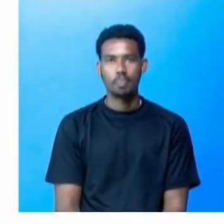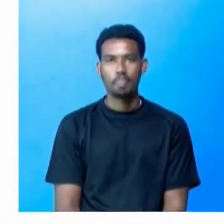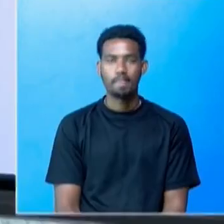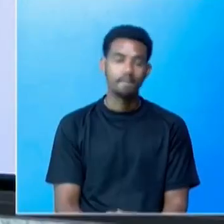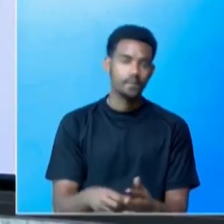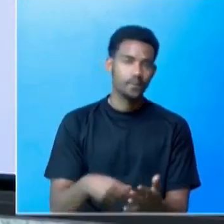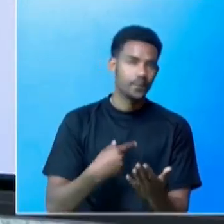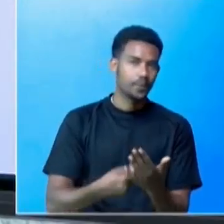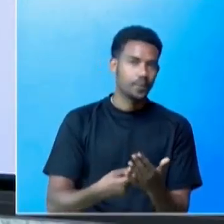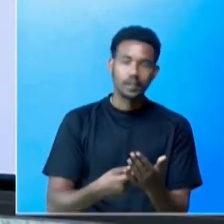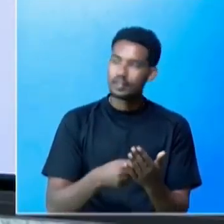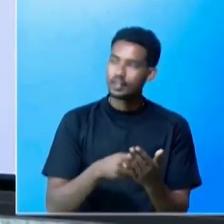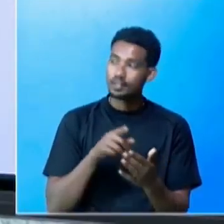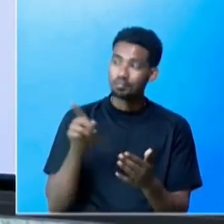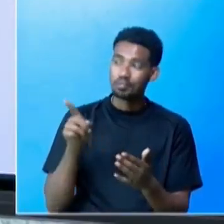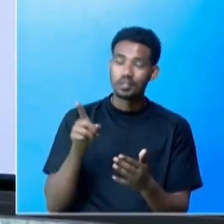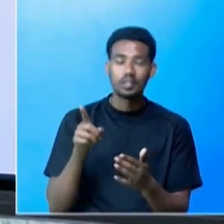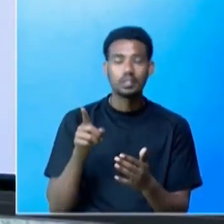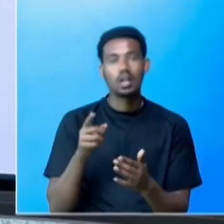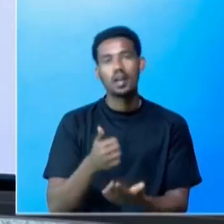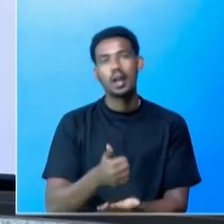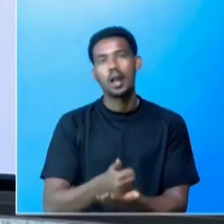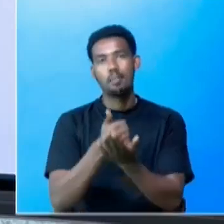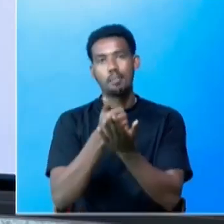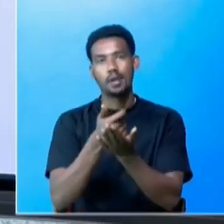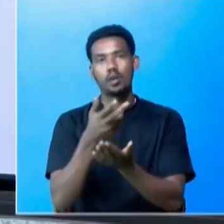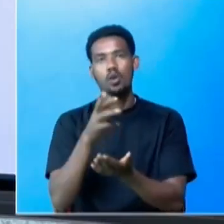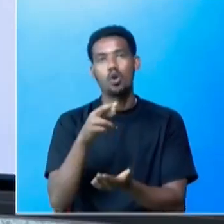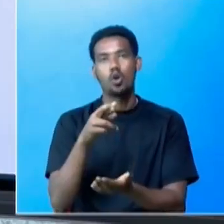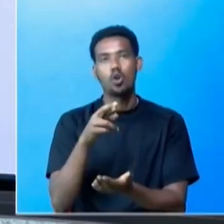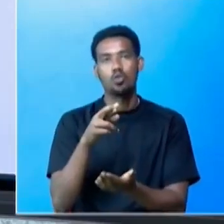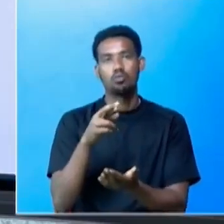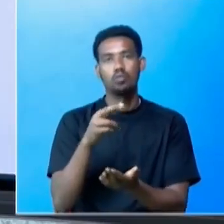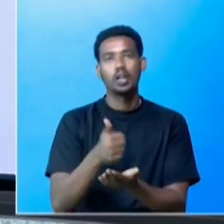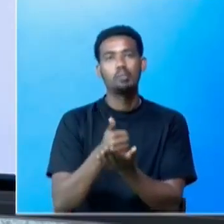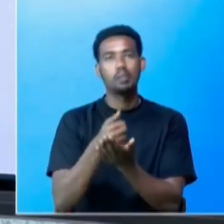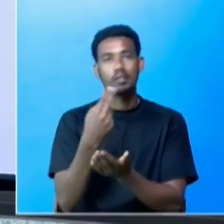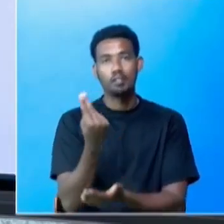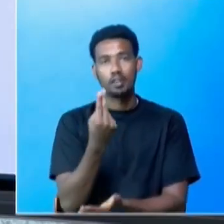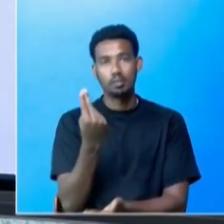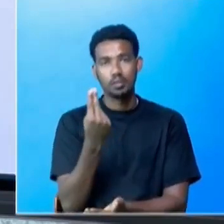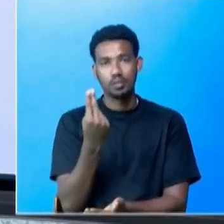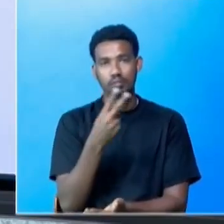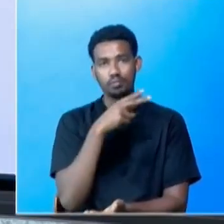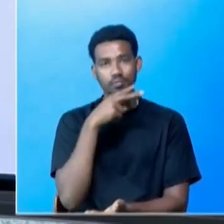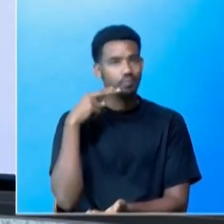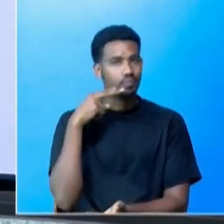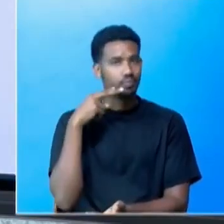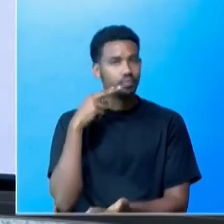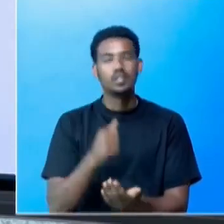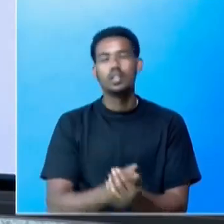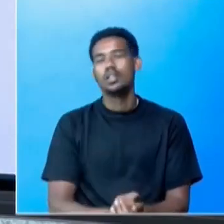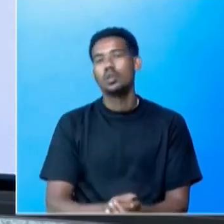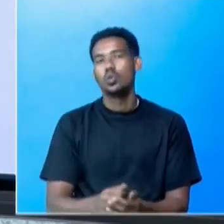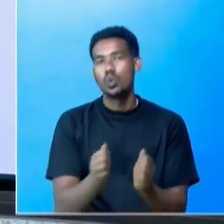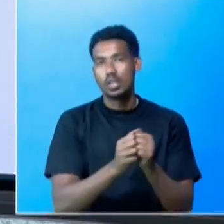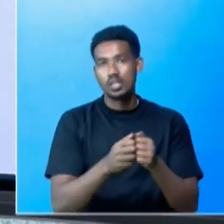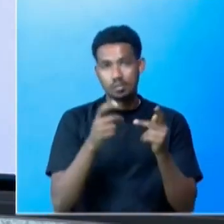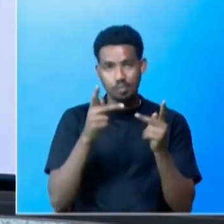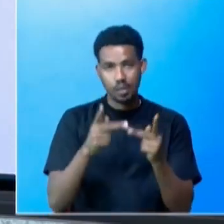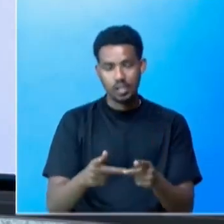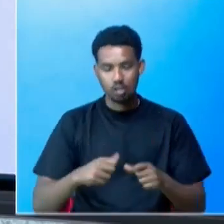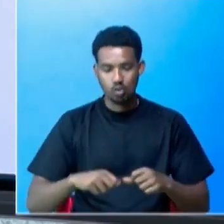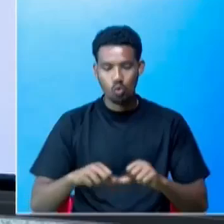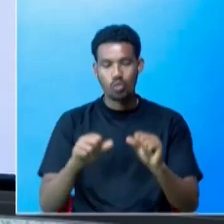So these are helping or modal verbs and easily we can use with present continuous